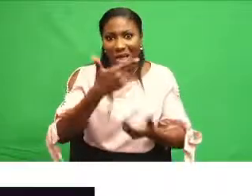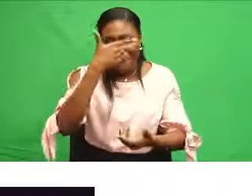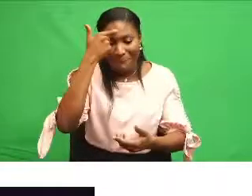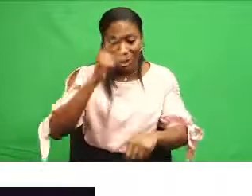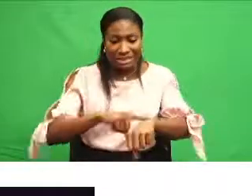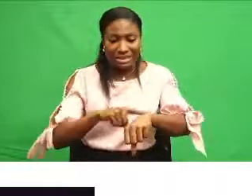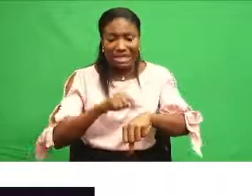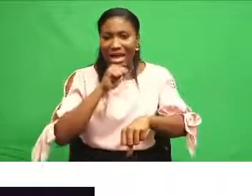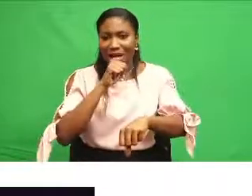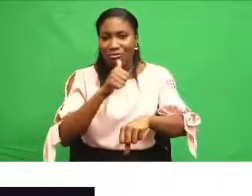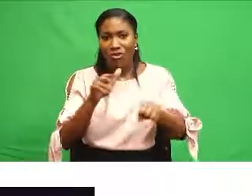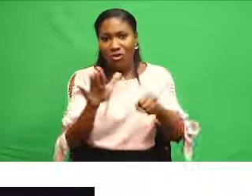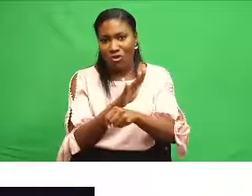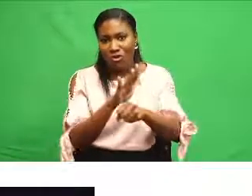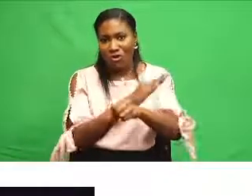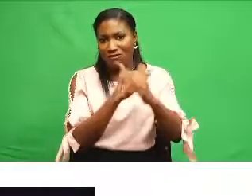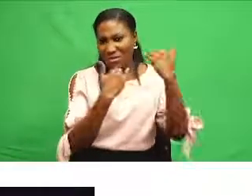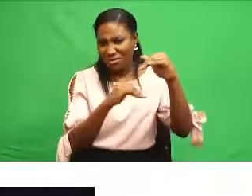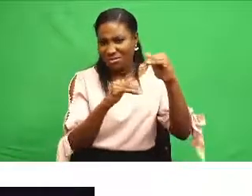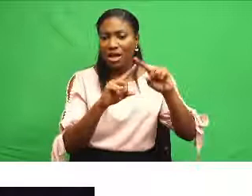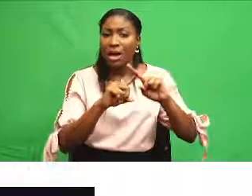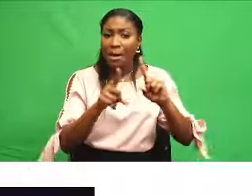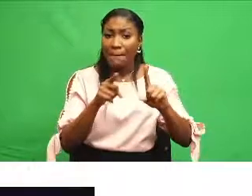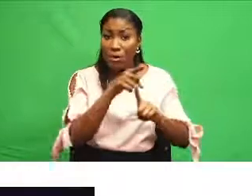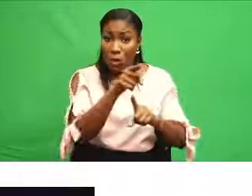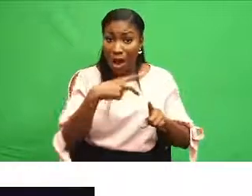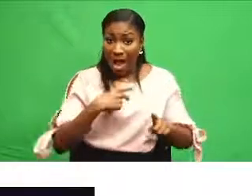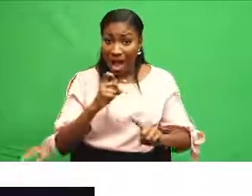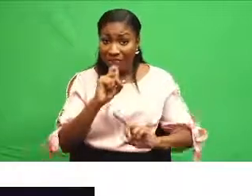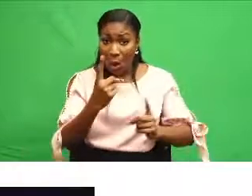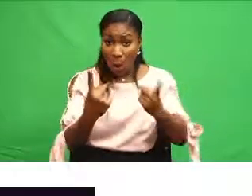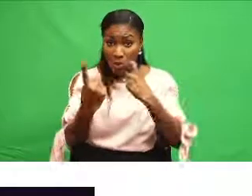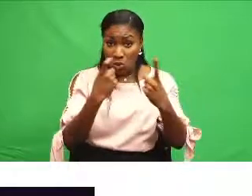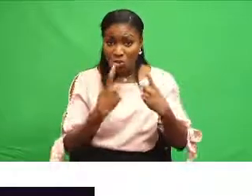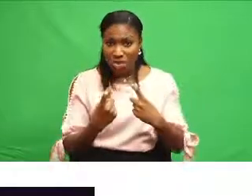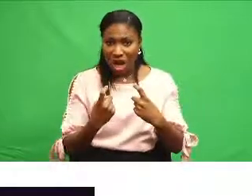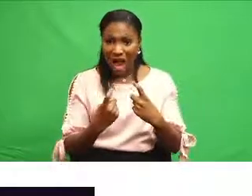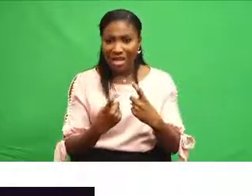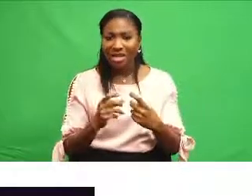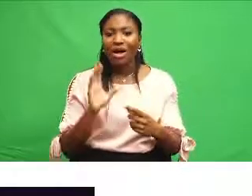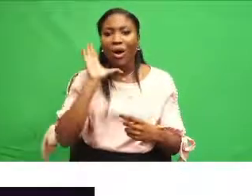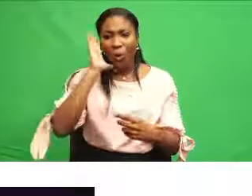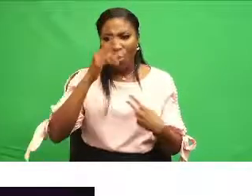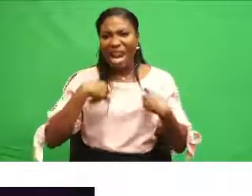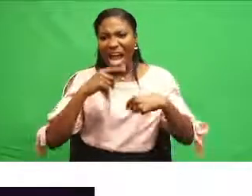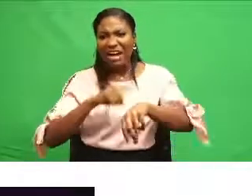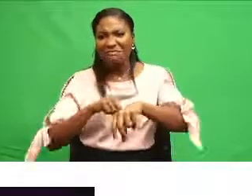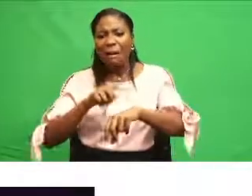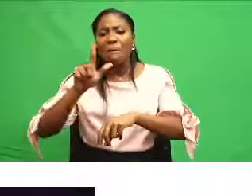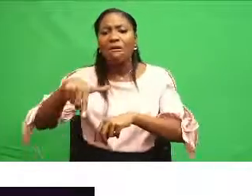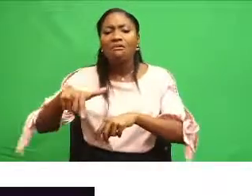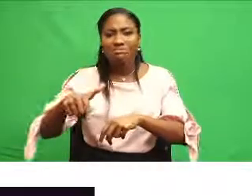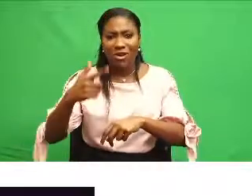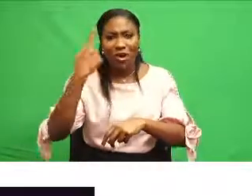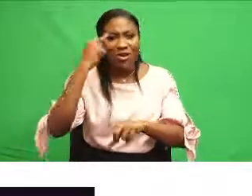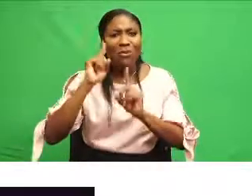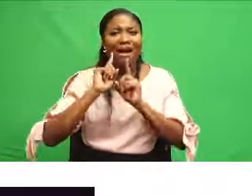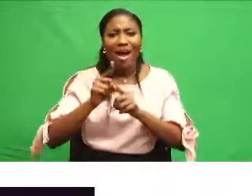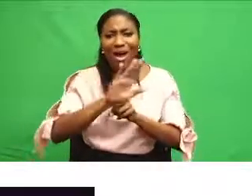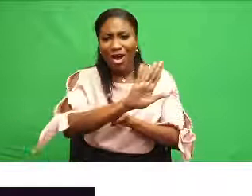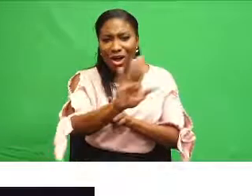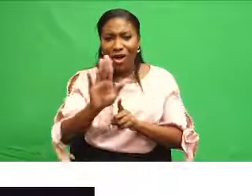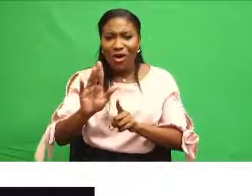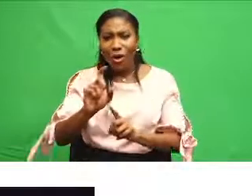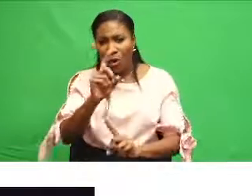And during the question and answer session, I will be happy to try and expand on any particular aspect of estate